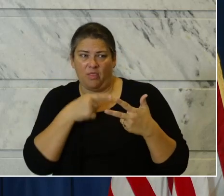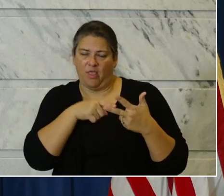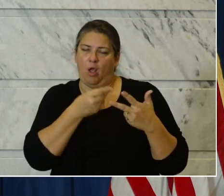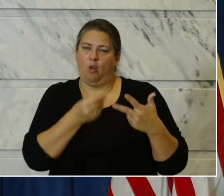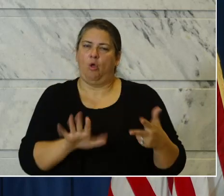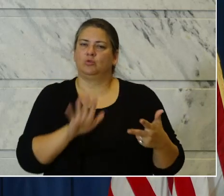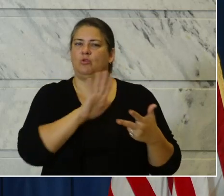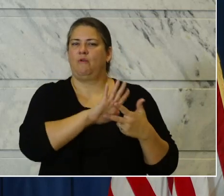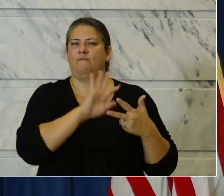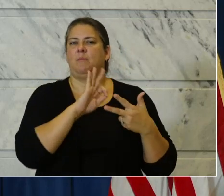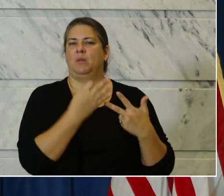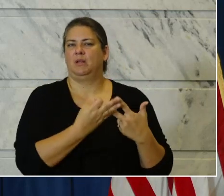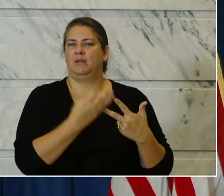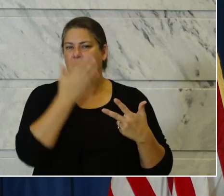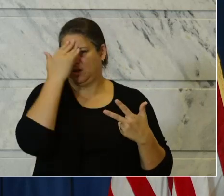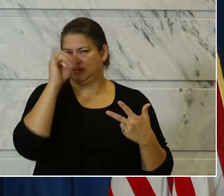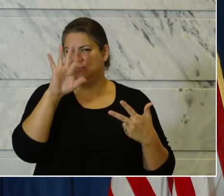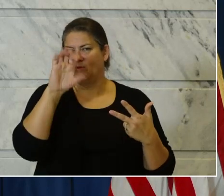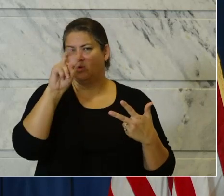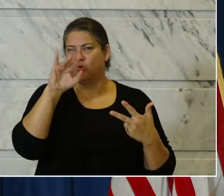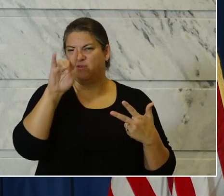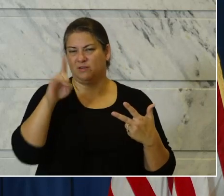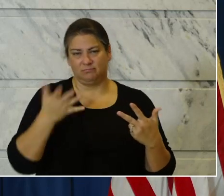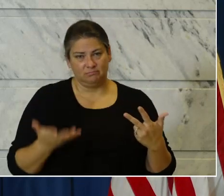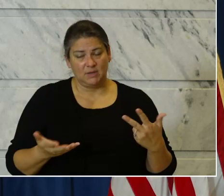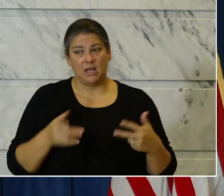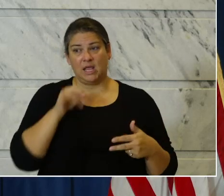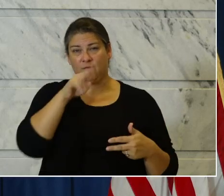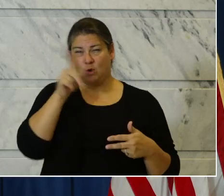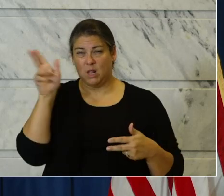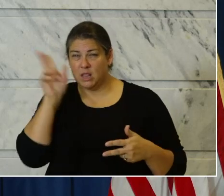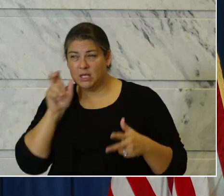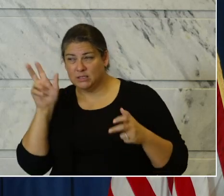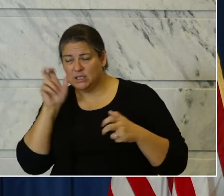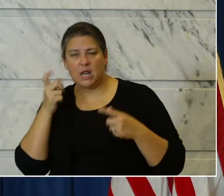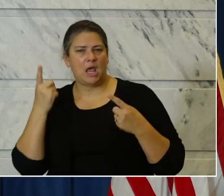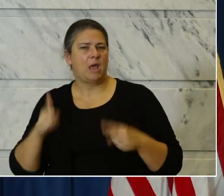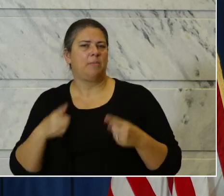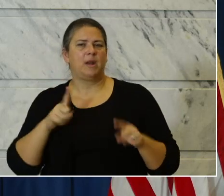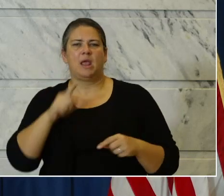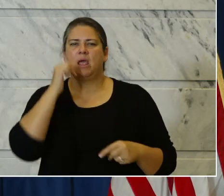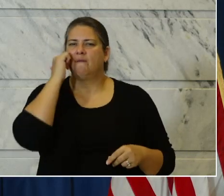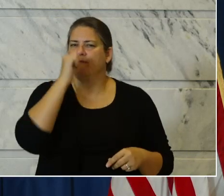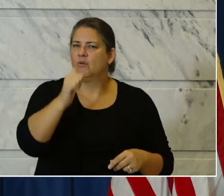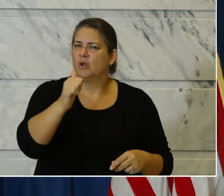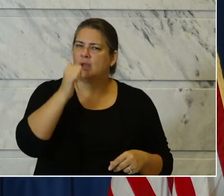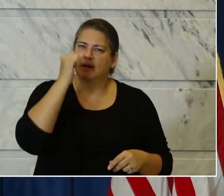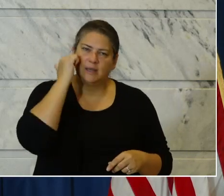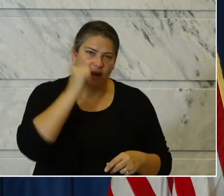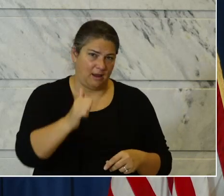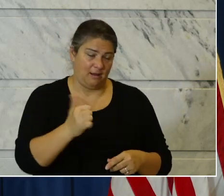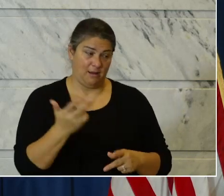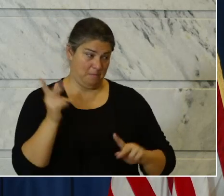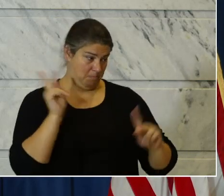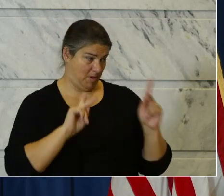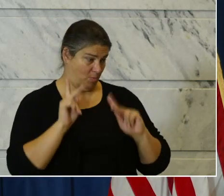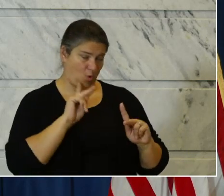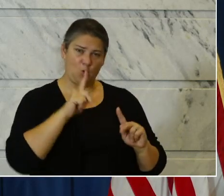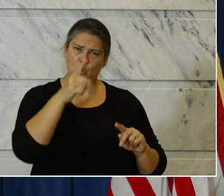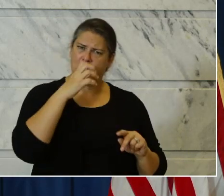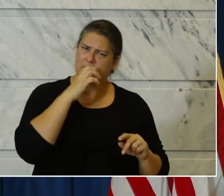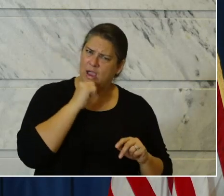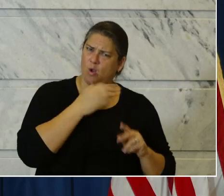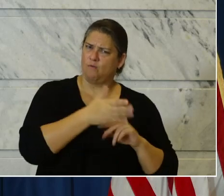and love to COVID. If you're listening, it's happening just about every day. And these are people around you that you care